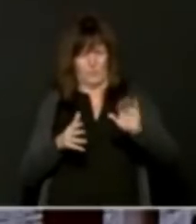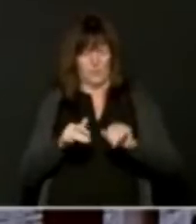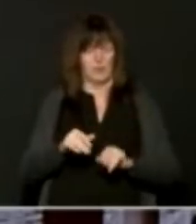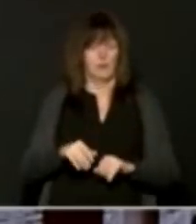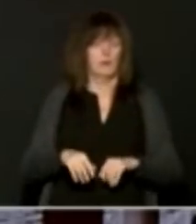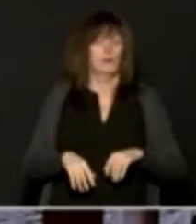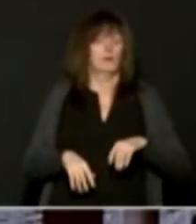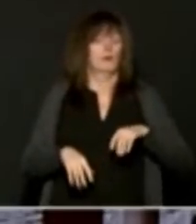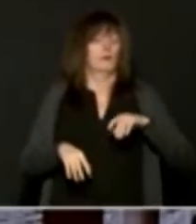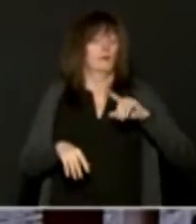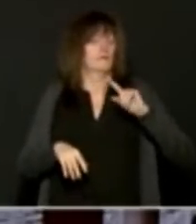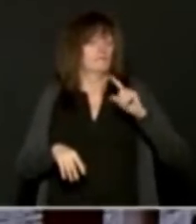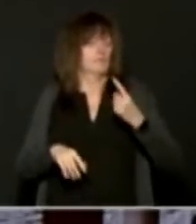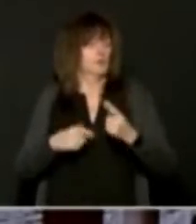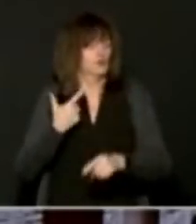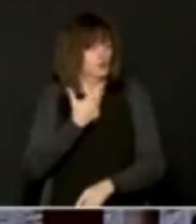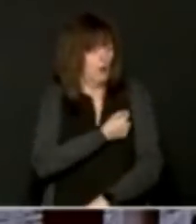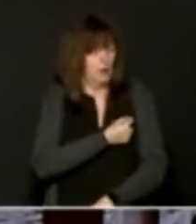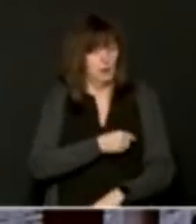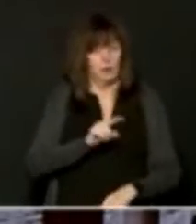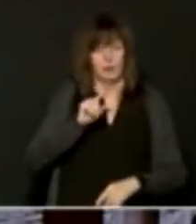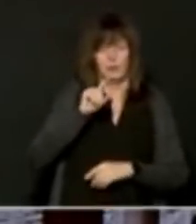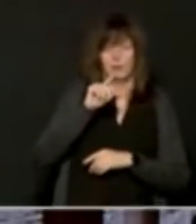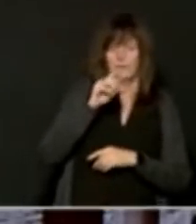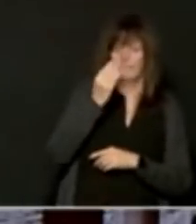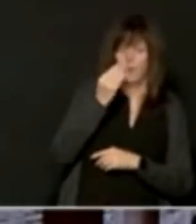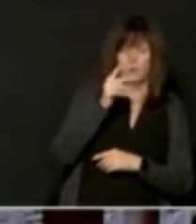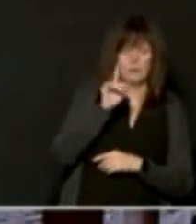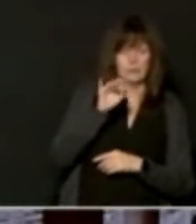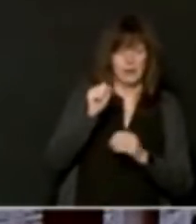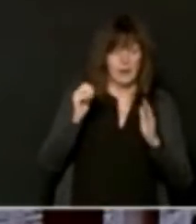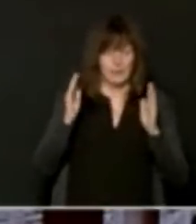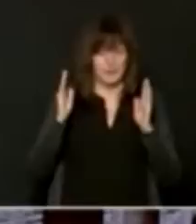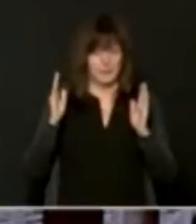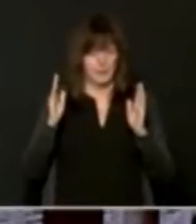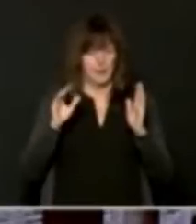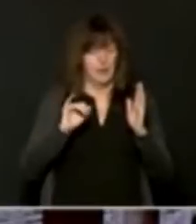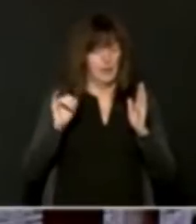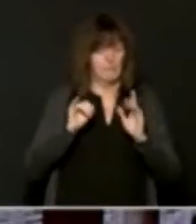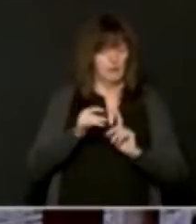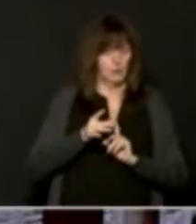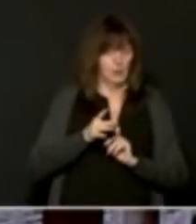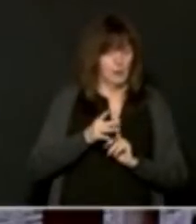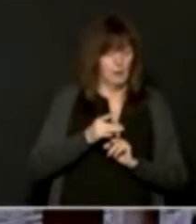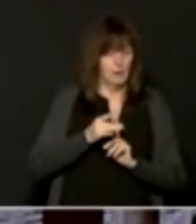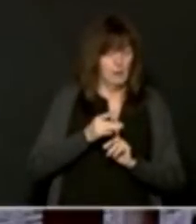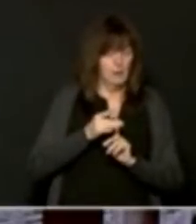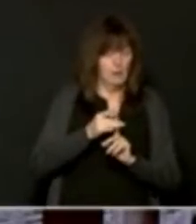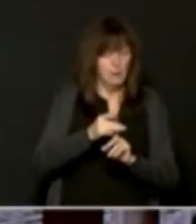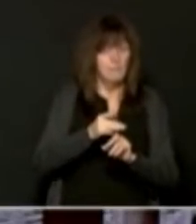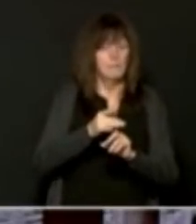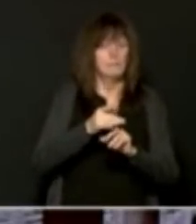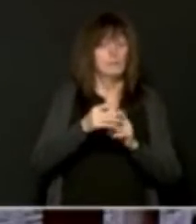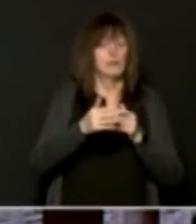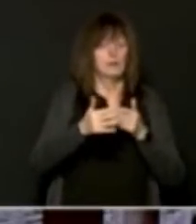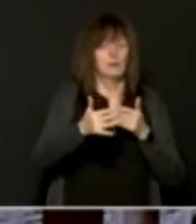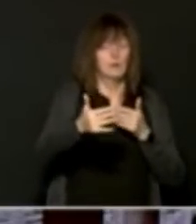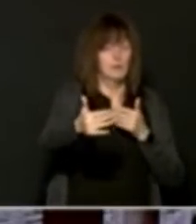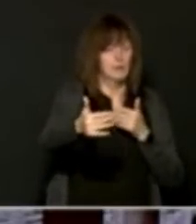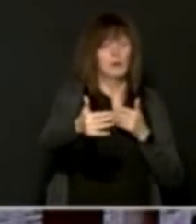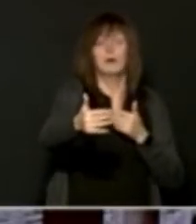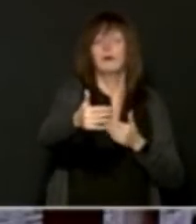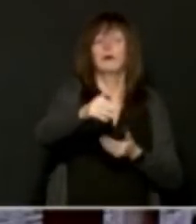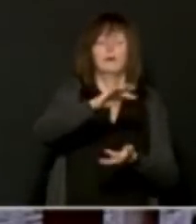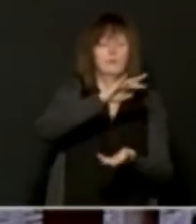were observed. And as we moved away from the 14 days, the number of infections decreased over the period of time between